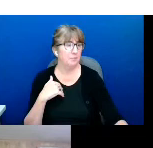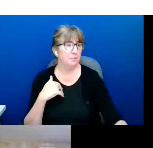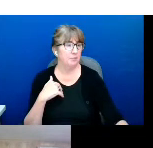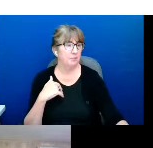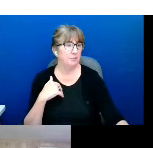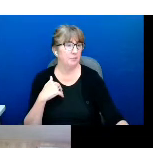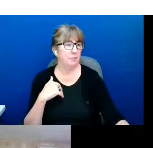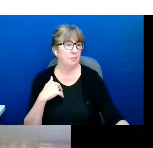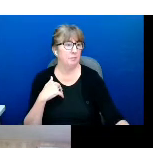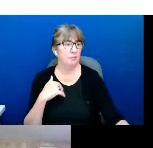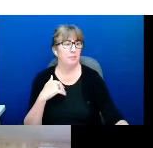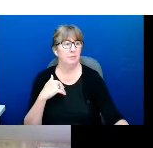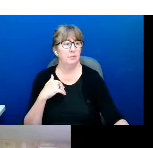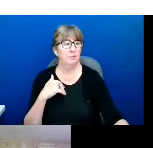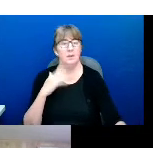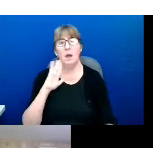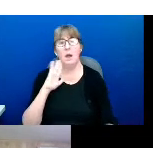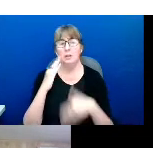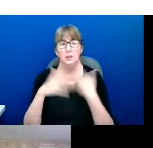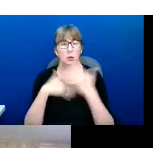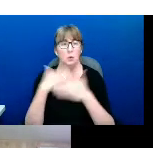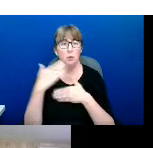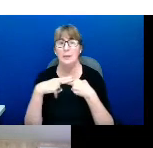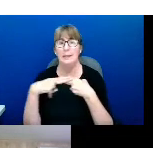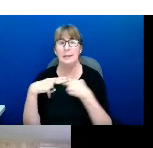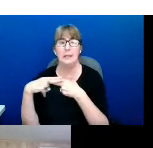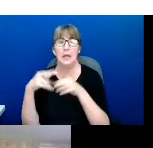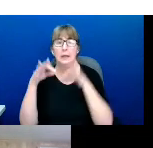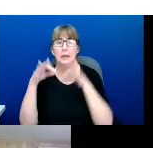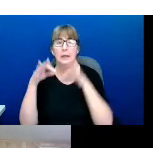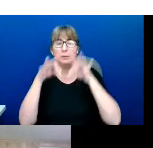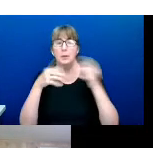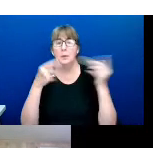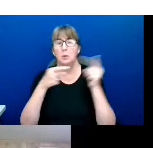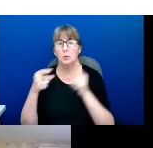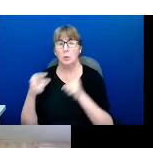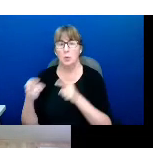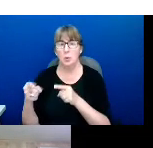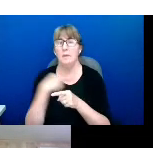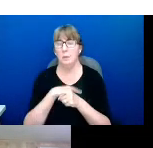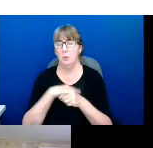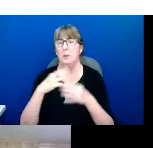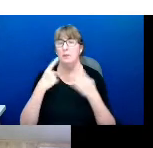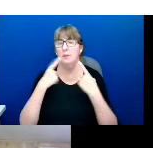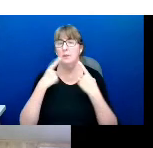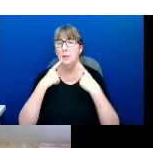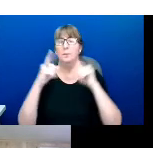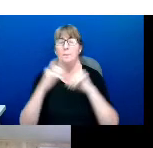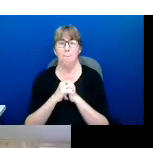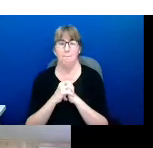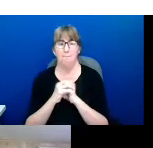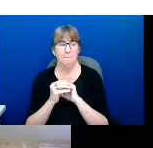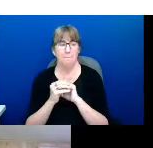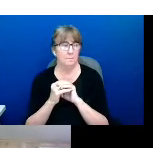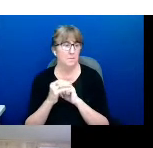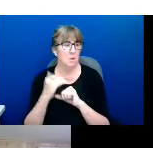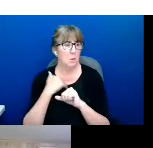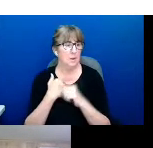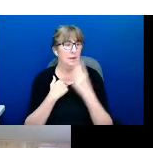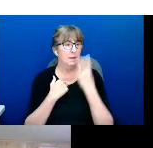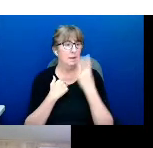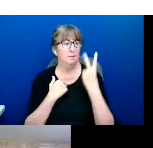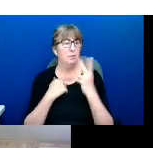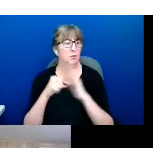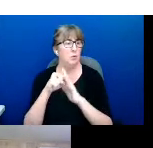just explain as we go some of the things that we've accomplished. We have 2 state parks, Hawks